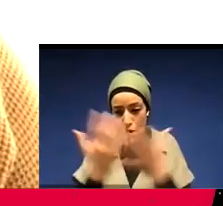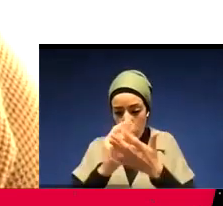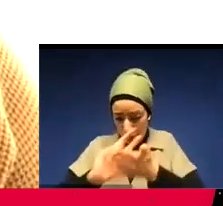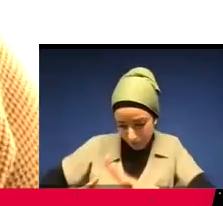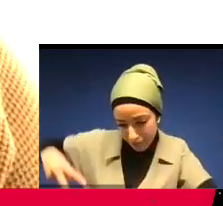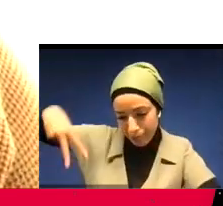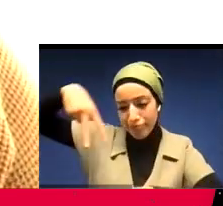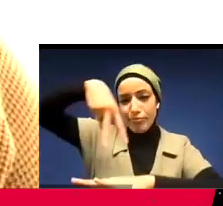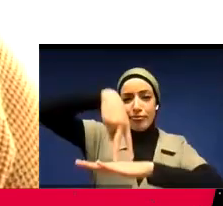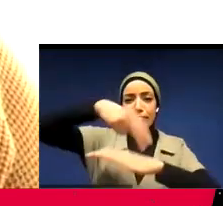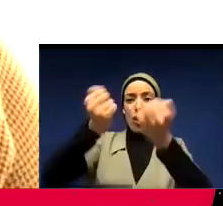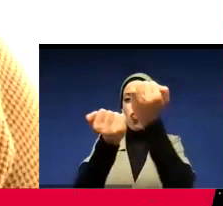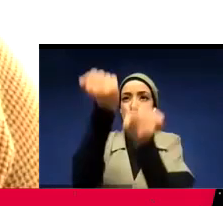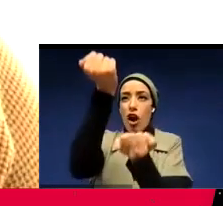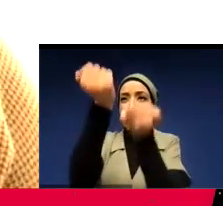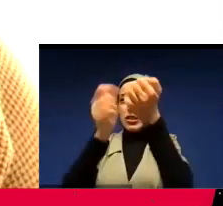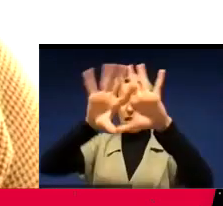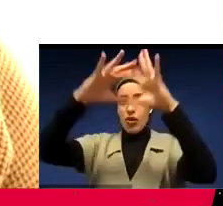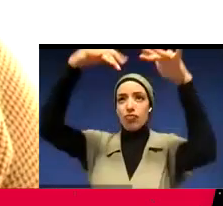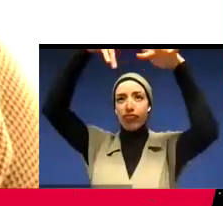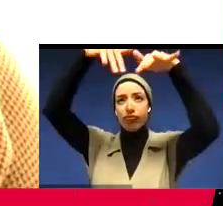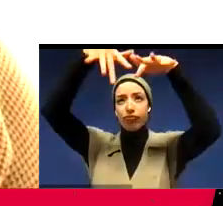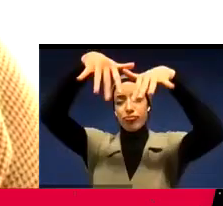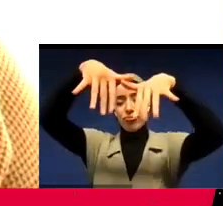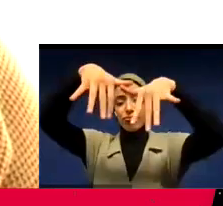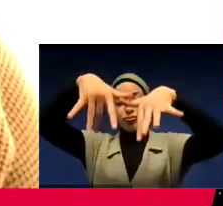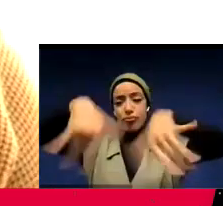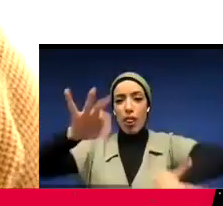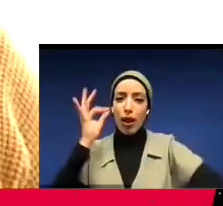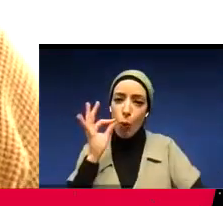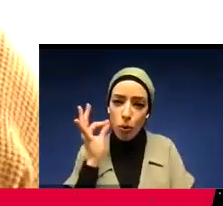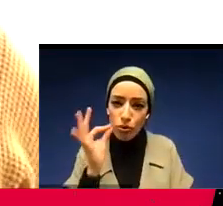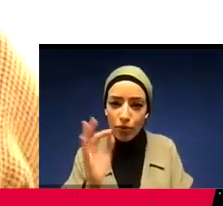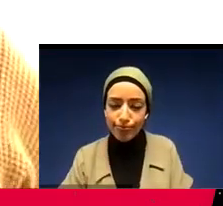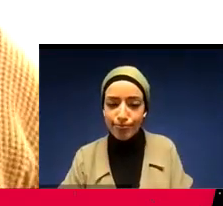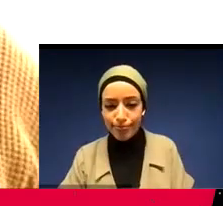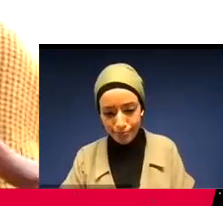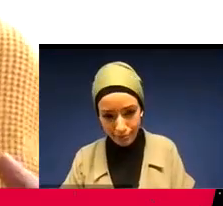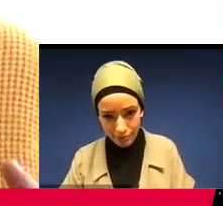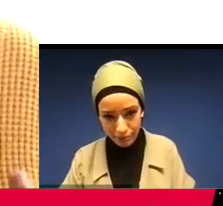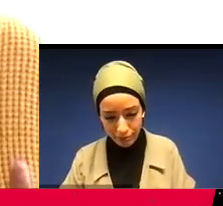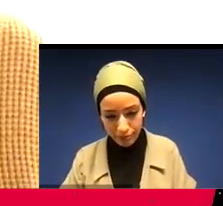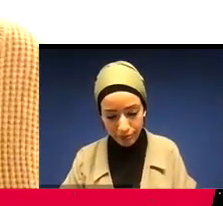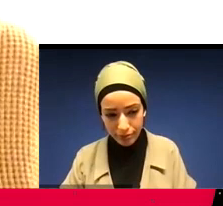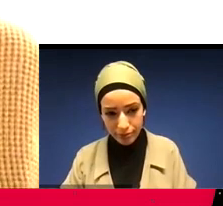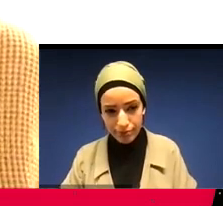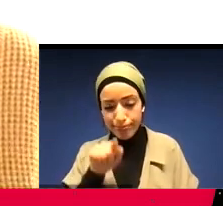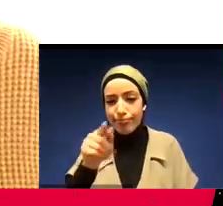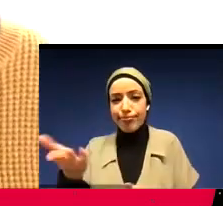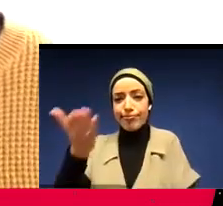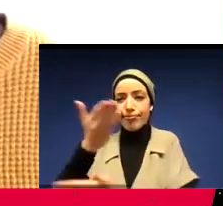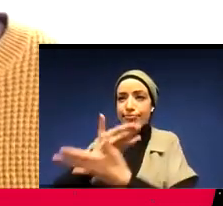down a rain of good fortune out of the heavy clouds and justice rolls down like water." So she like goes on to kind of describe